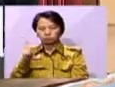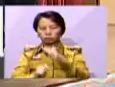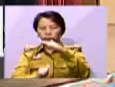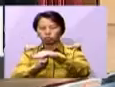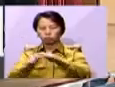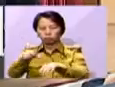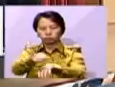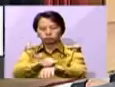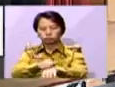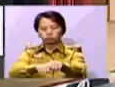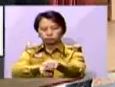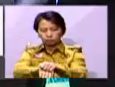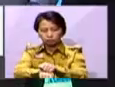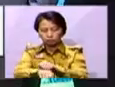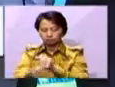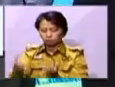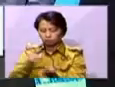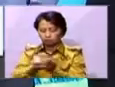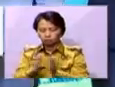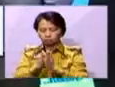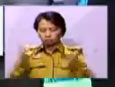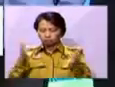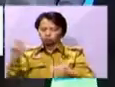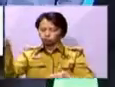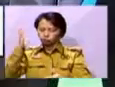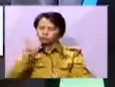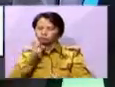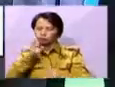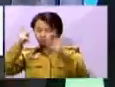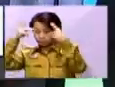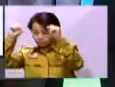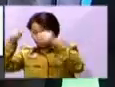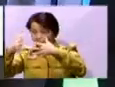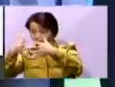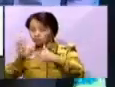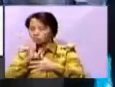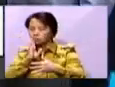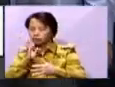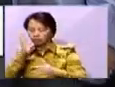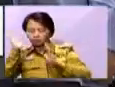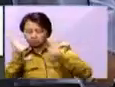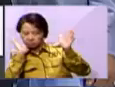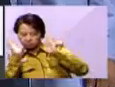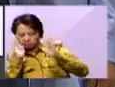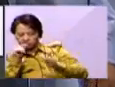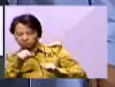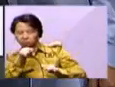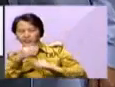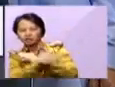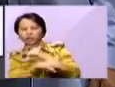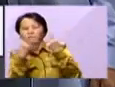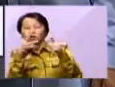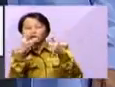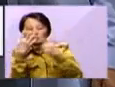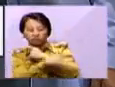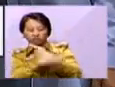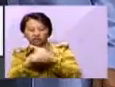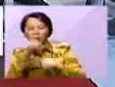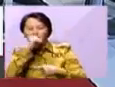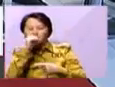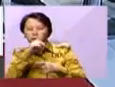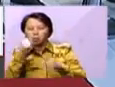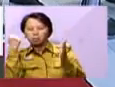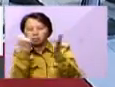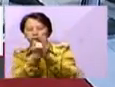di Setia Alam. Laporan akhbar sebelum ini menyebut Trump dalam satu kenyataan menyifatkan Malaysia antara 16 buah negara